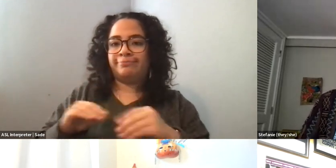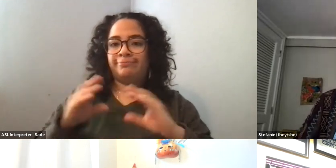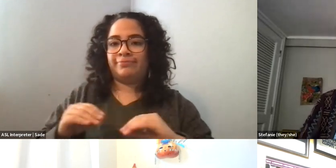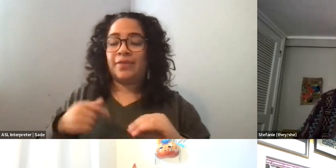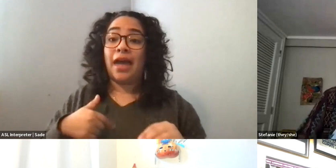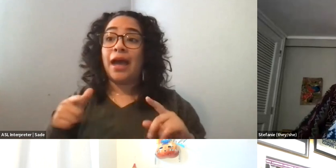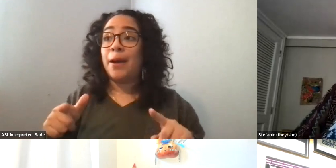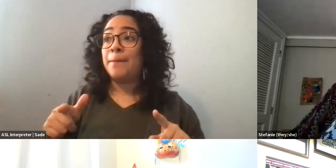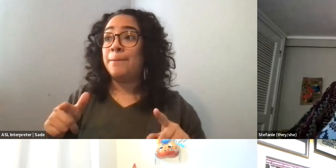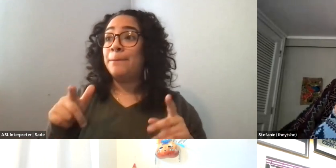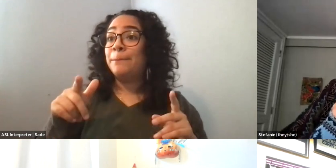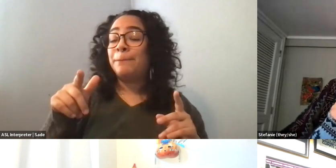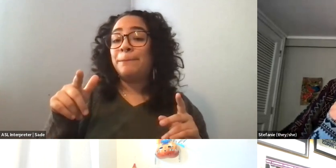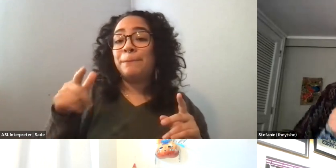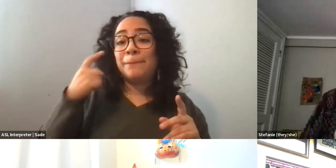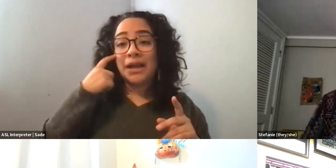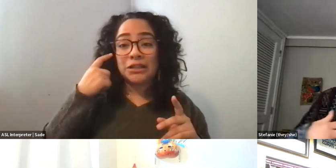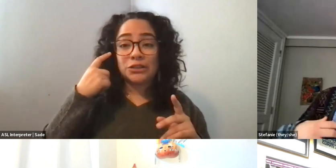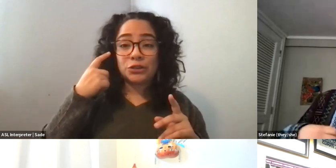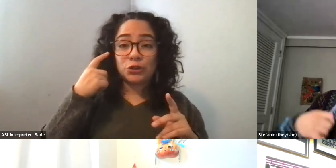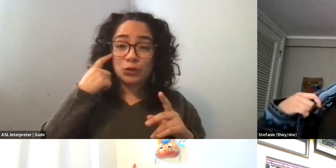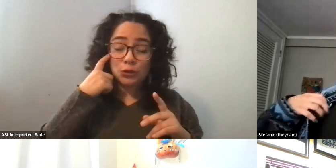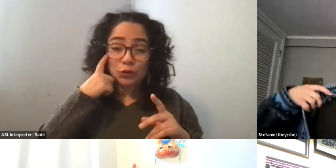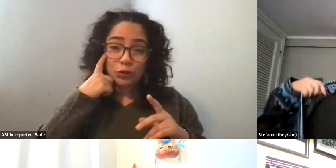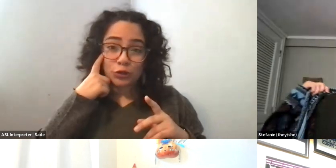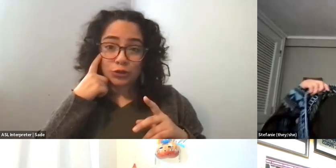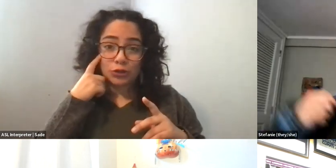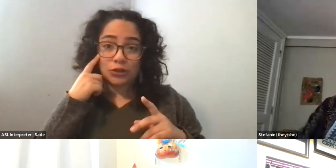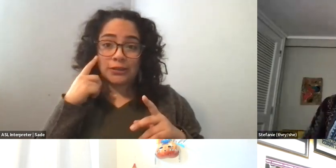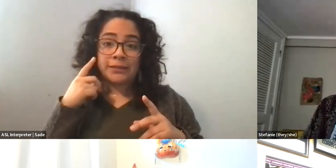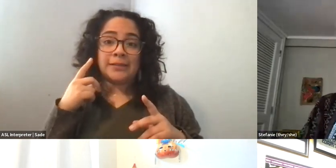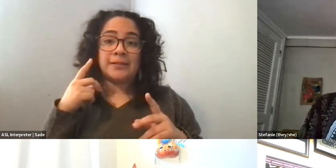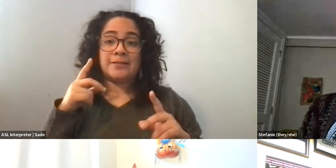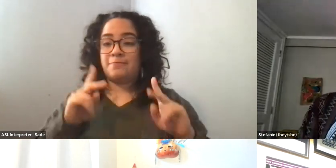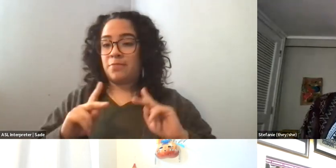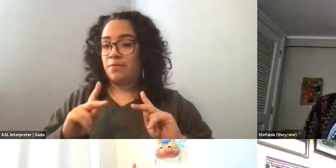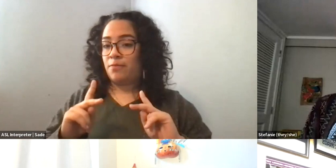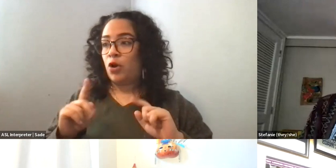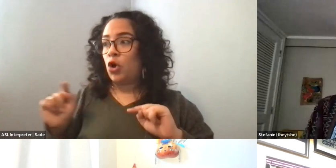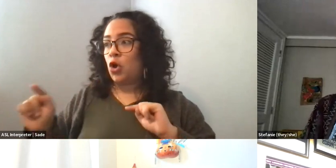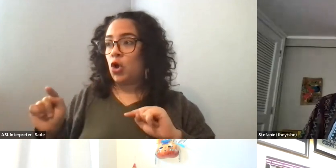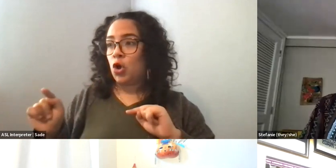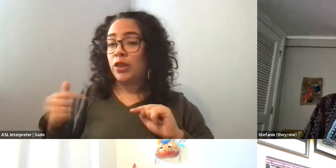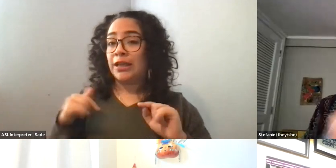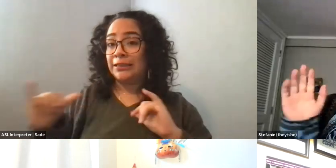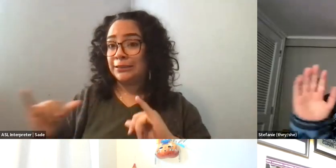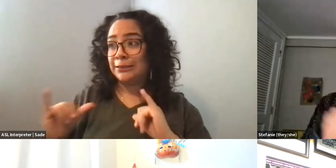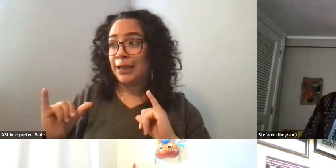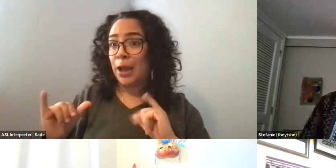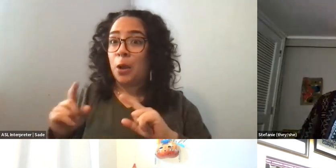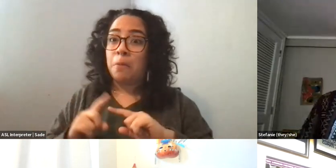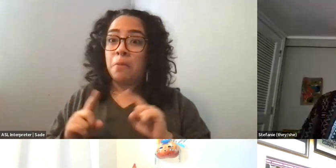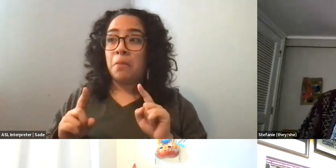you. We're just a little sick sometimes, you know? It's like, I have diabetes. I just need to take my insulin. If I take my meds,